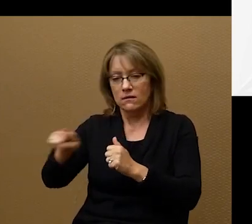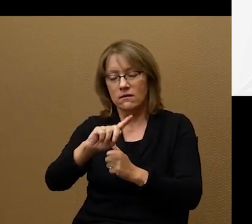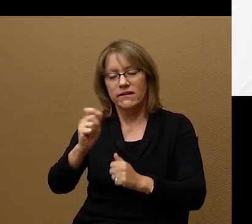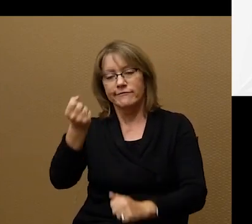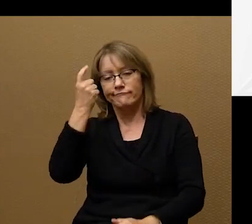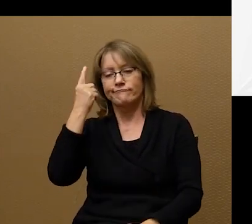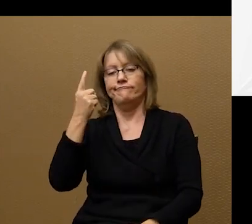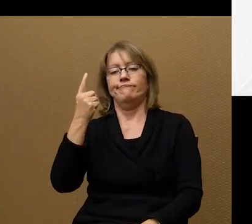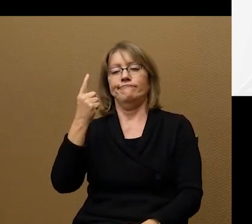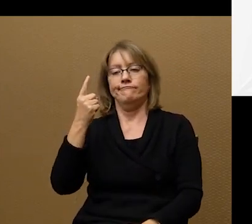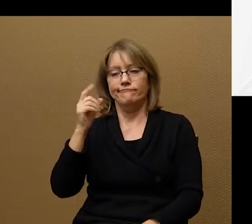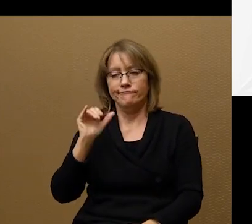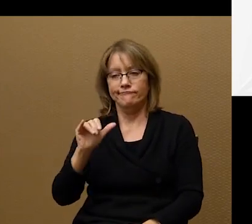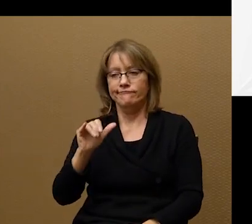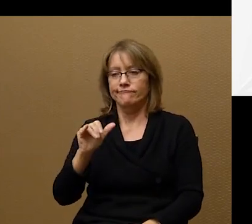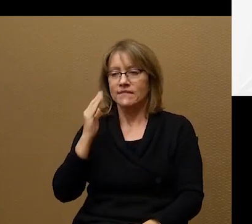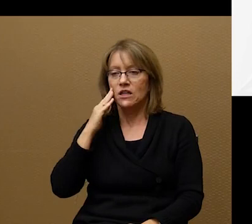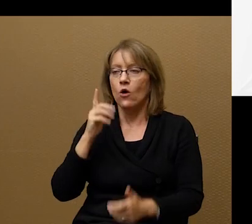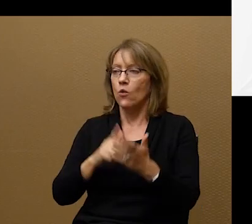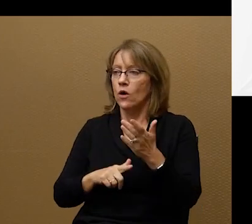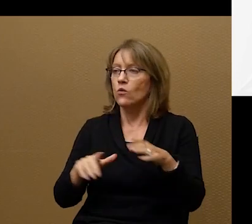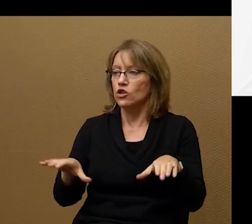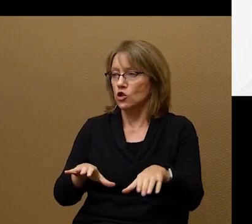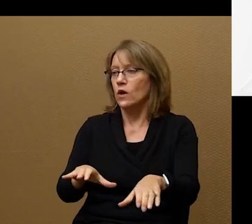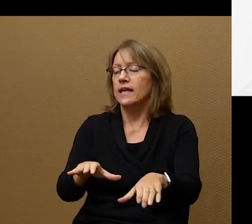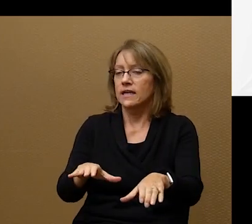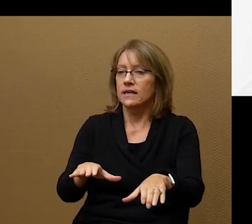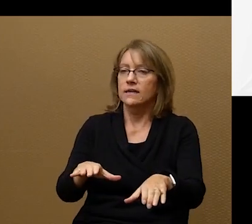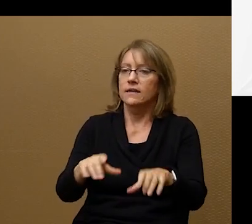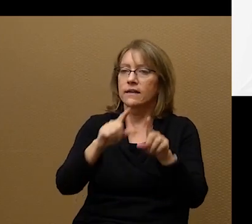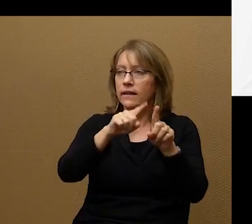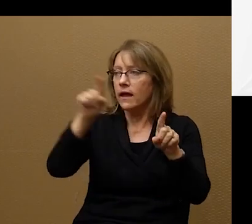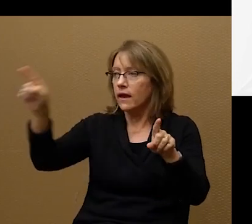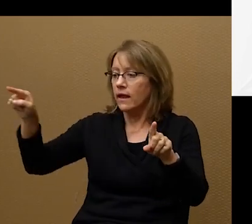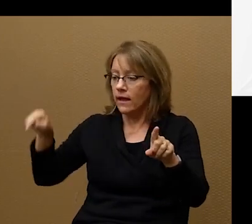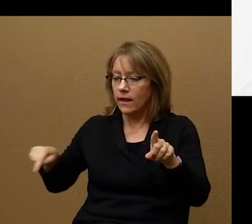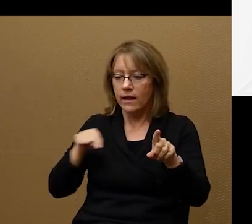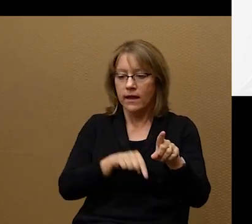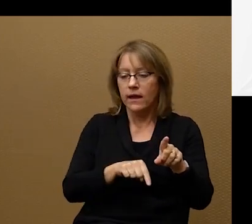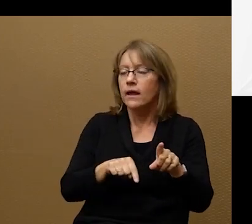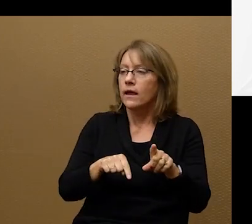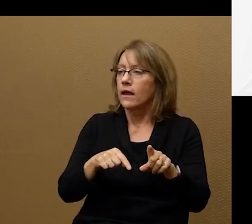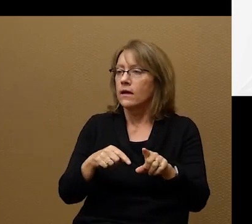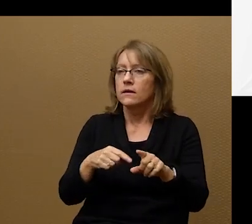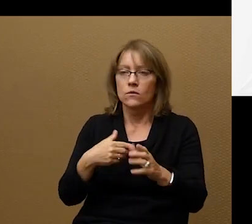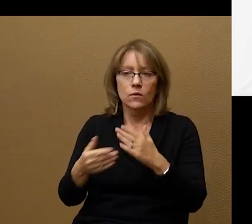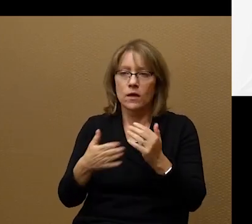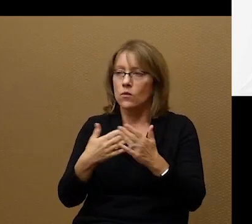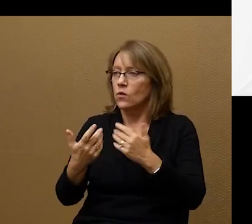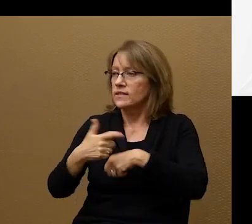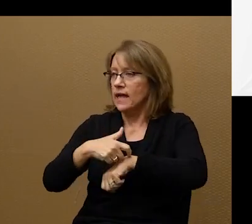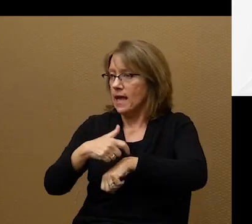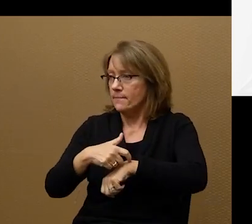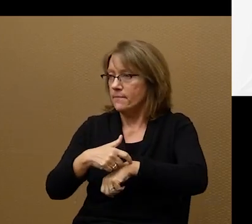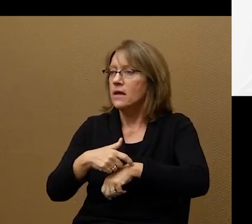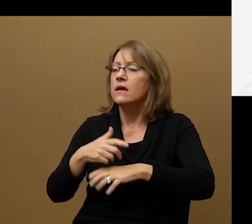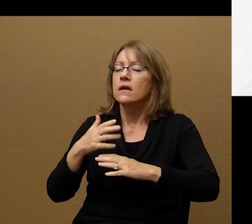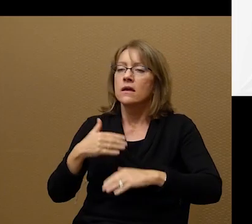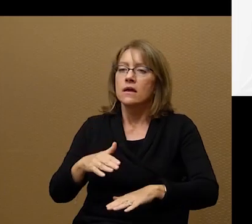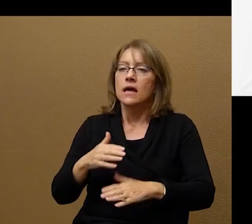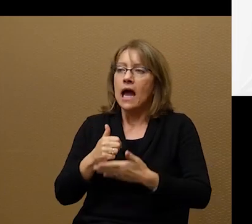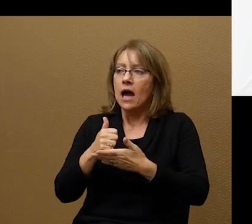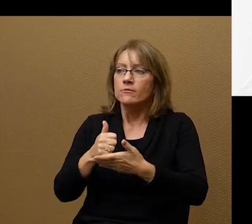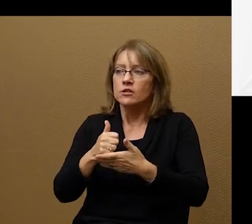the activities that are occurring in the desired areas at any given time. It helps the student anticipate the requirements